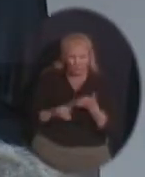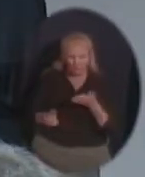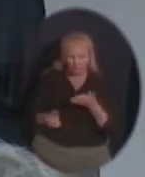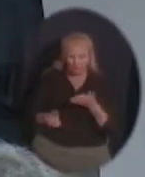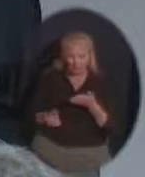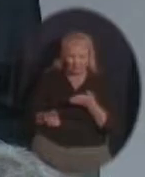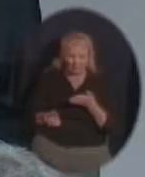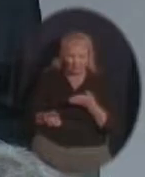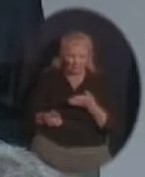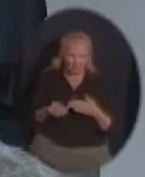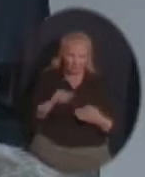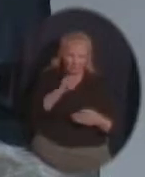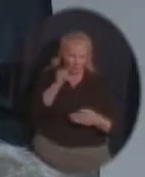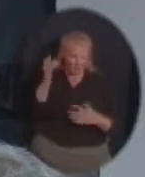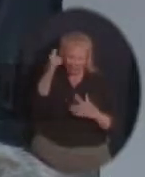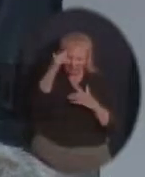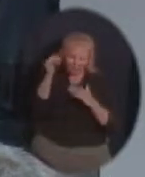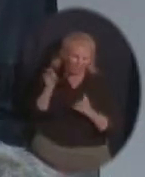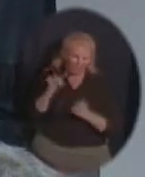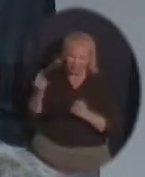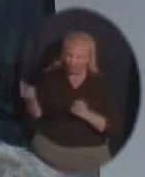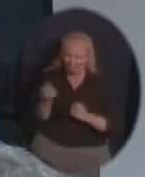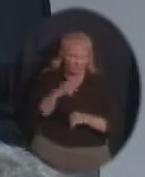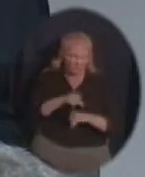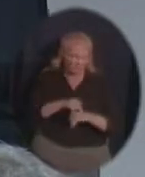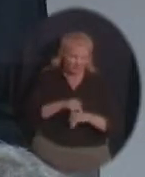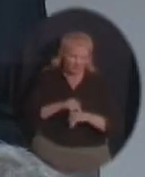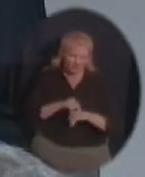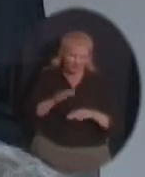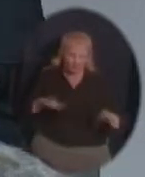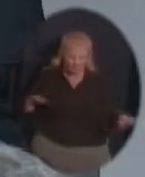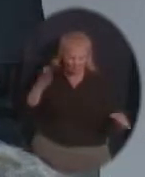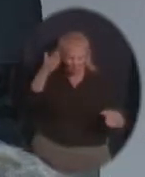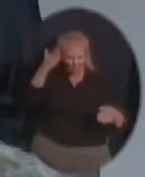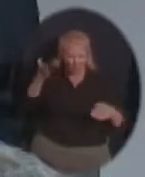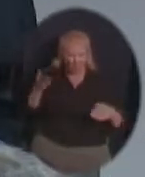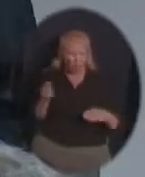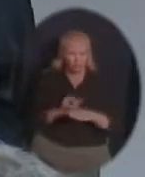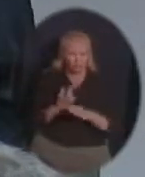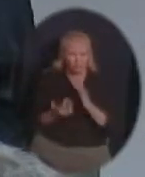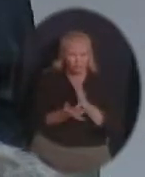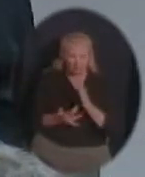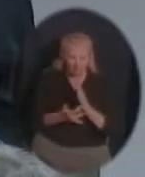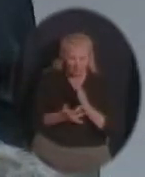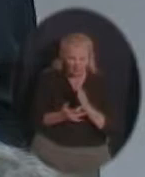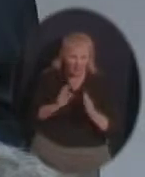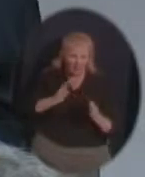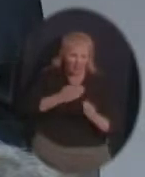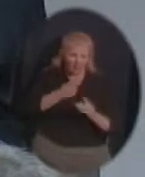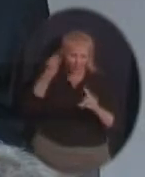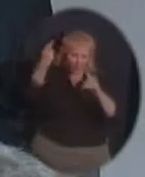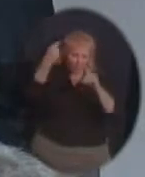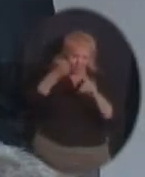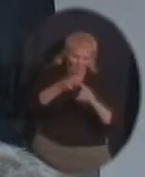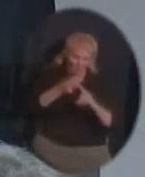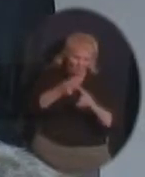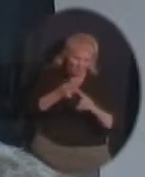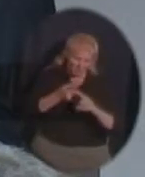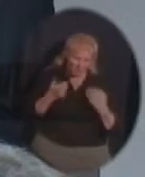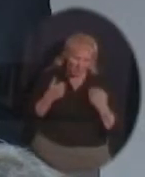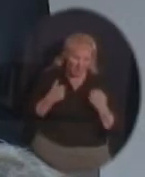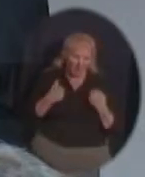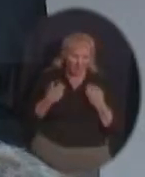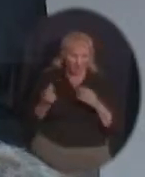we expect children to be using technology. We need to infuse that constantly in the classroom, and that's the eventual goal of that. And certainly with reading,